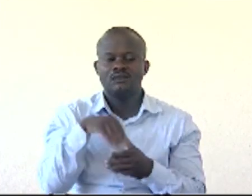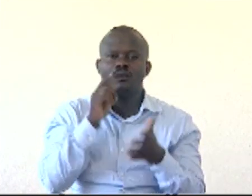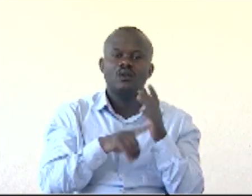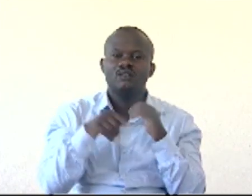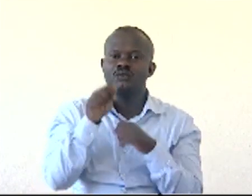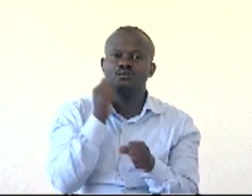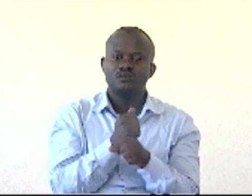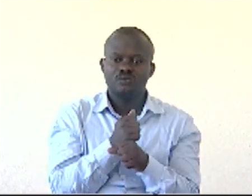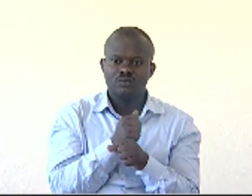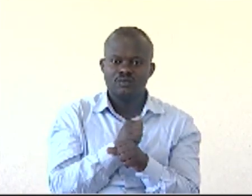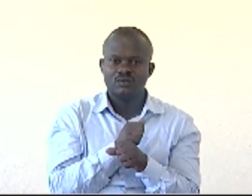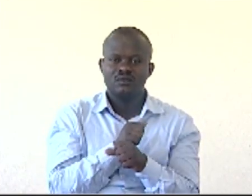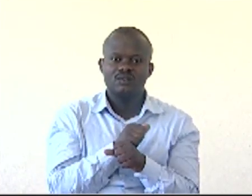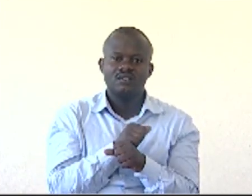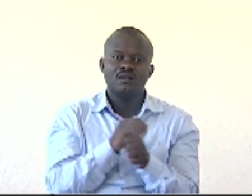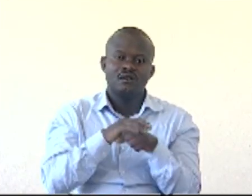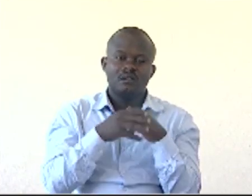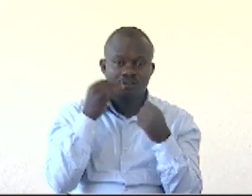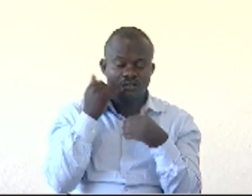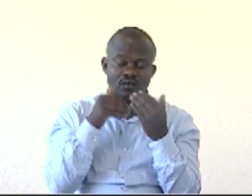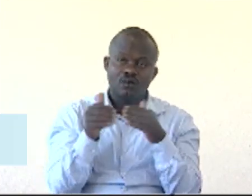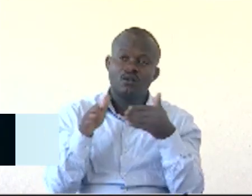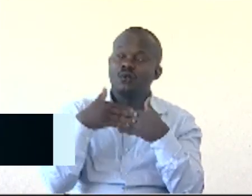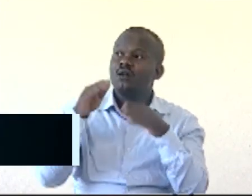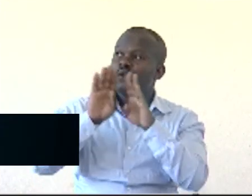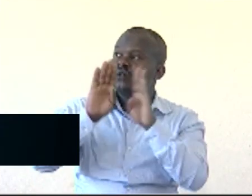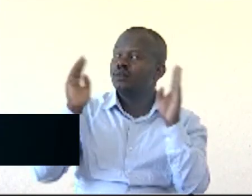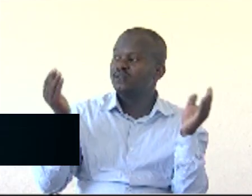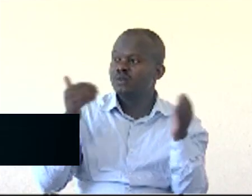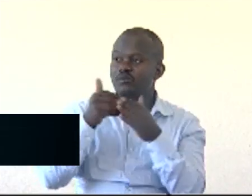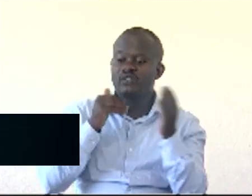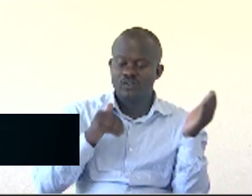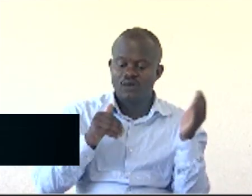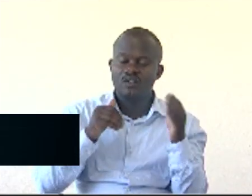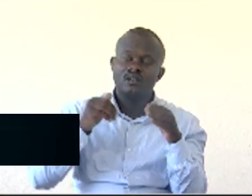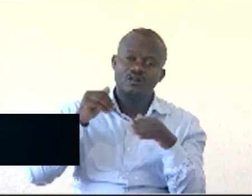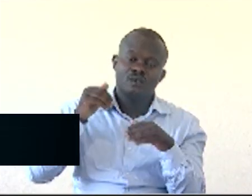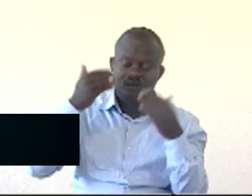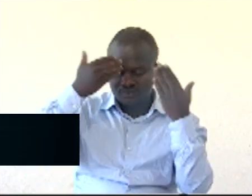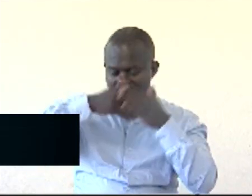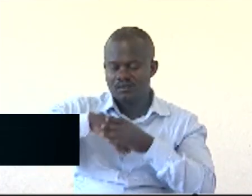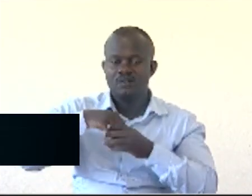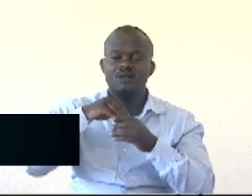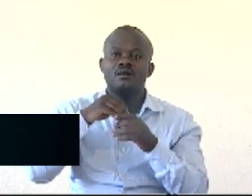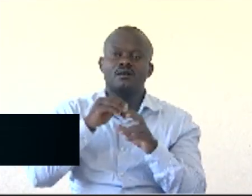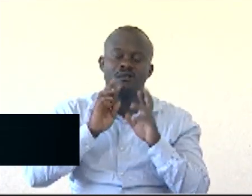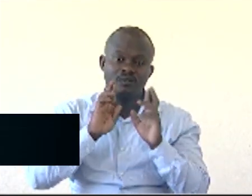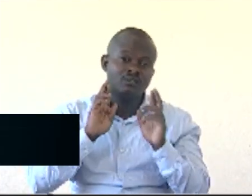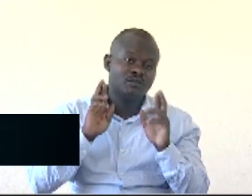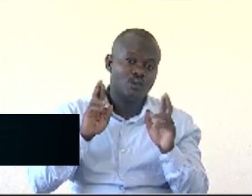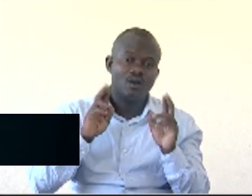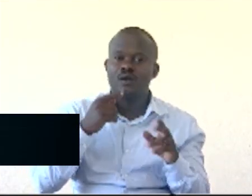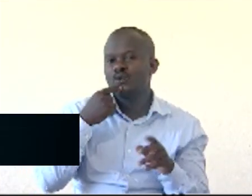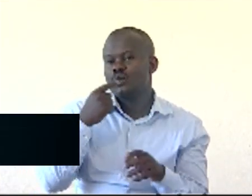do? You make sure you close your windows before it is too late. You make sure you